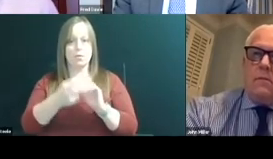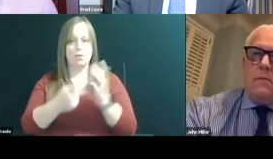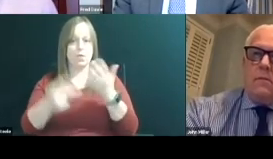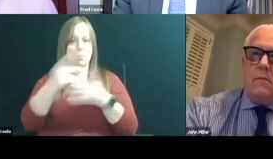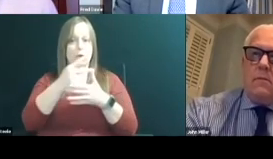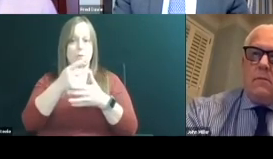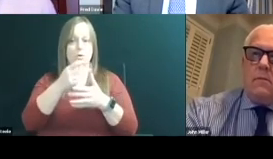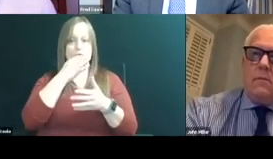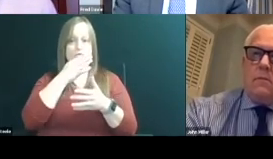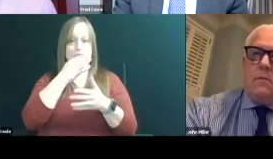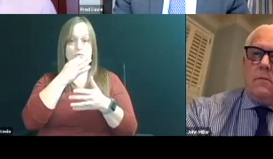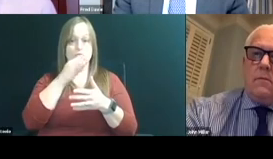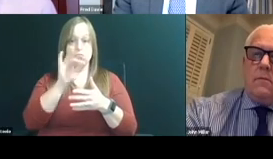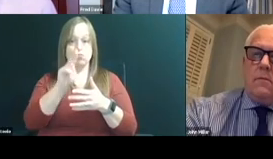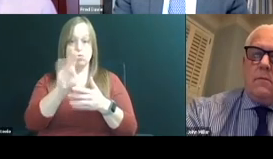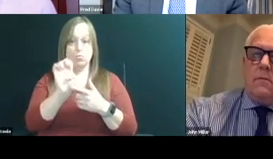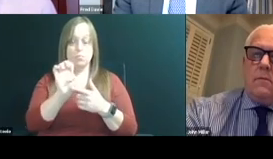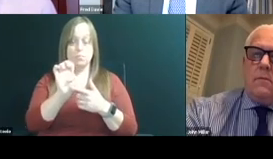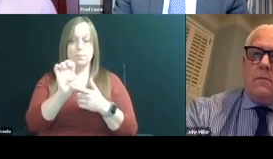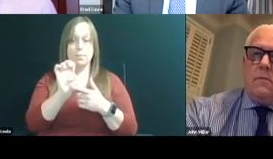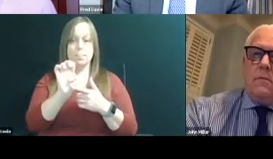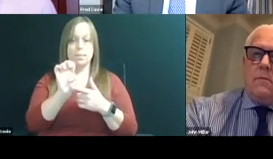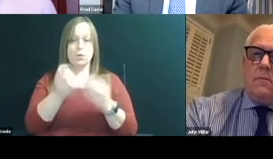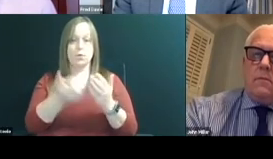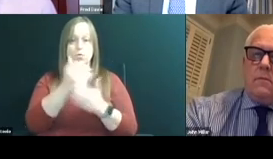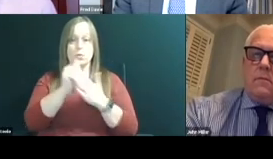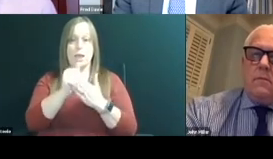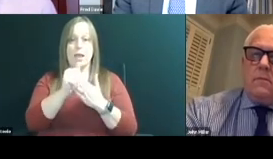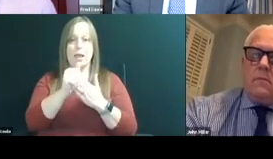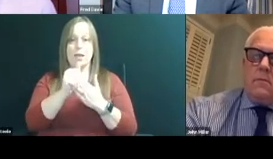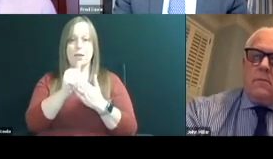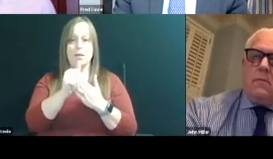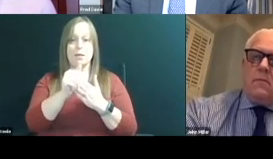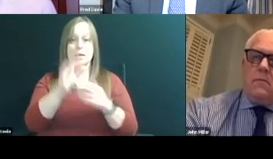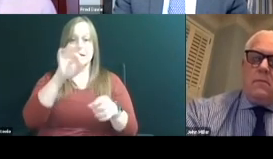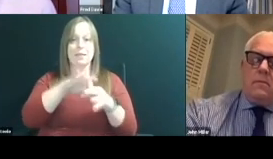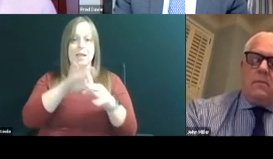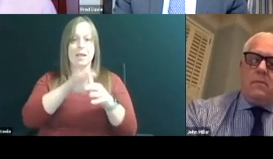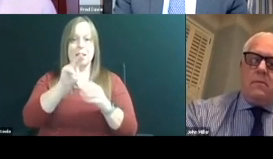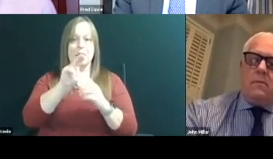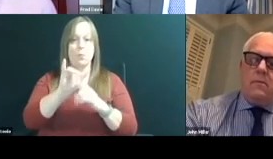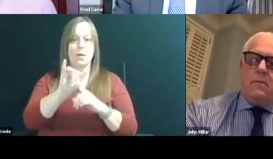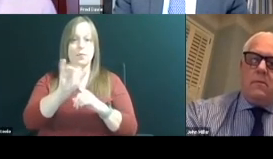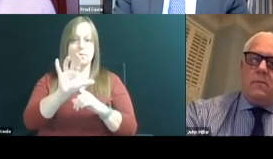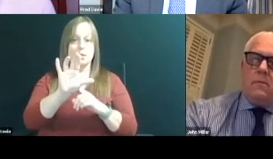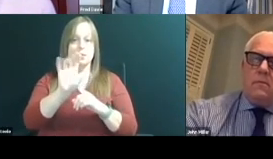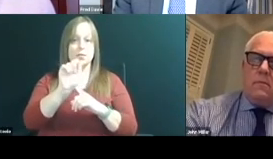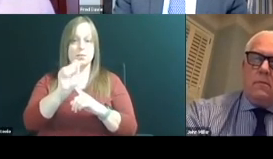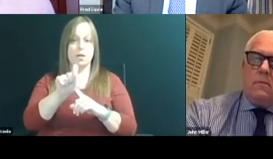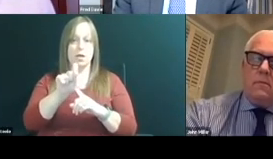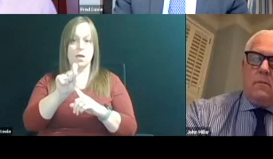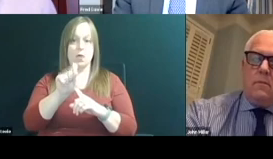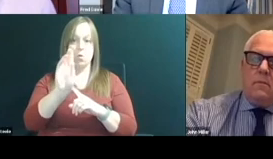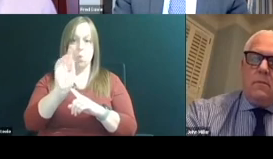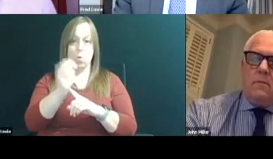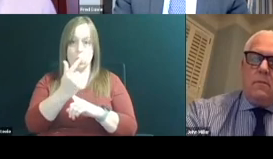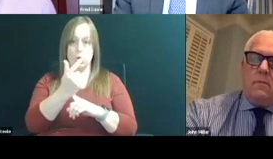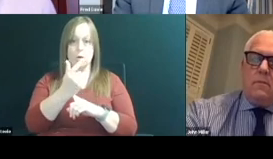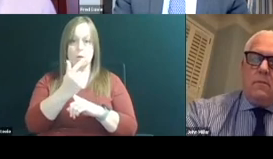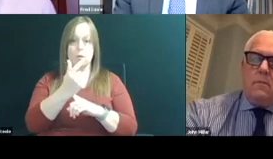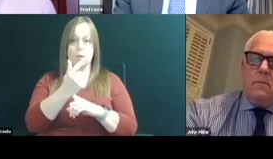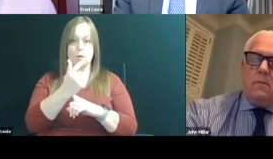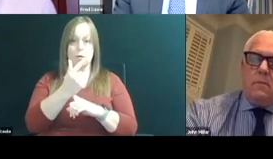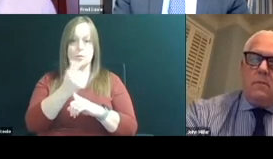June. Citizens Union Foundation is launching a new guide at electnyc.org. electnyc.org, and